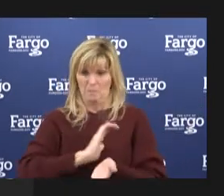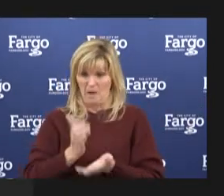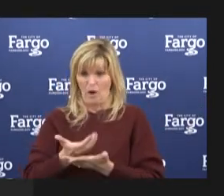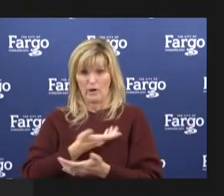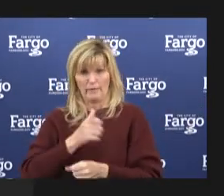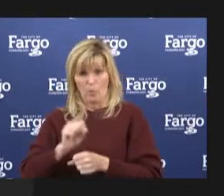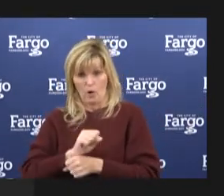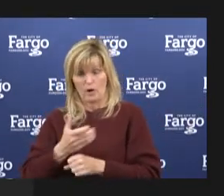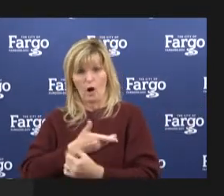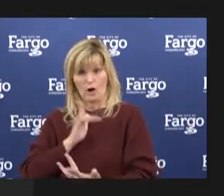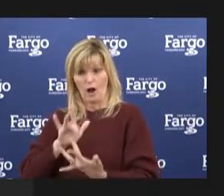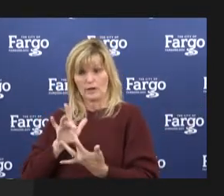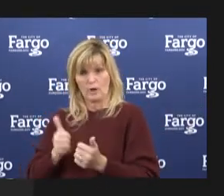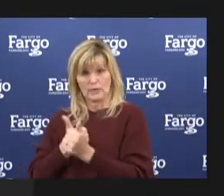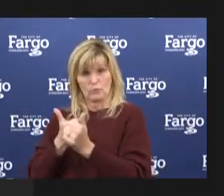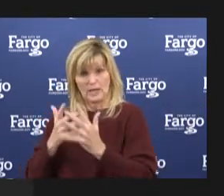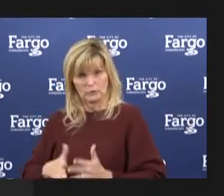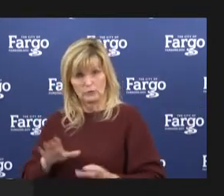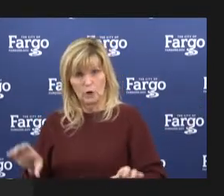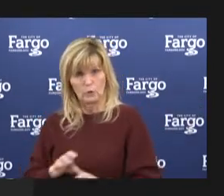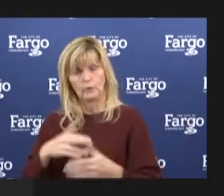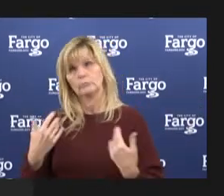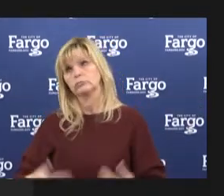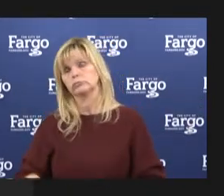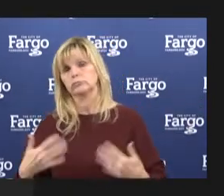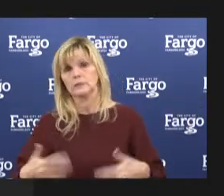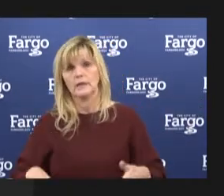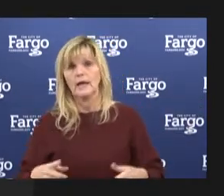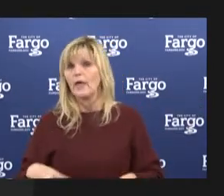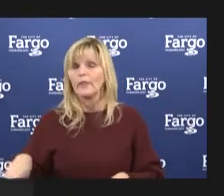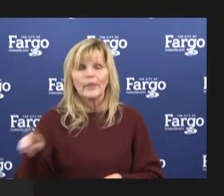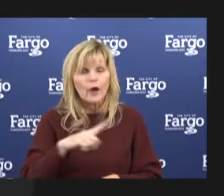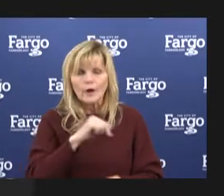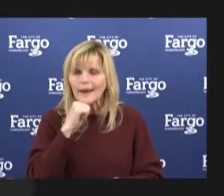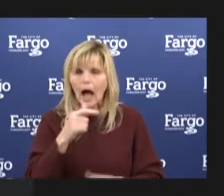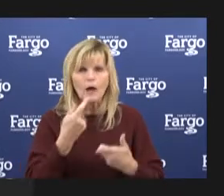tracers are doing is phenomenal. They're not out to get you.